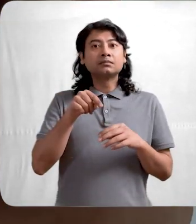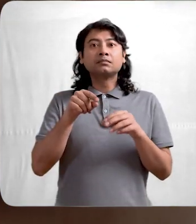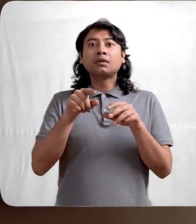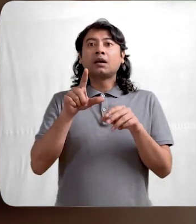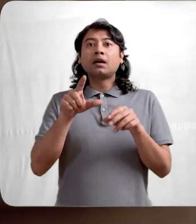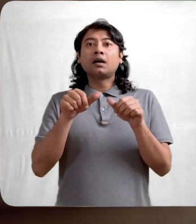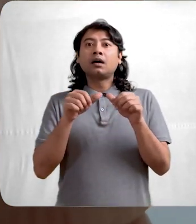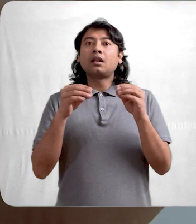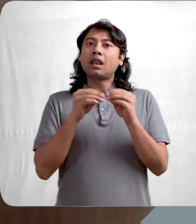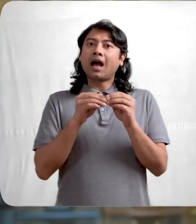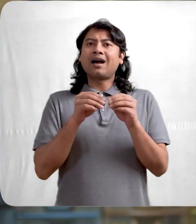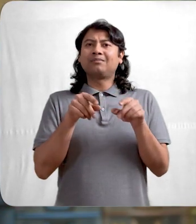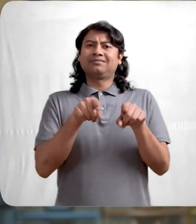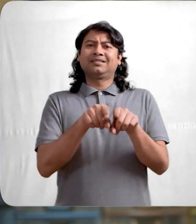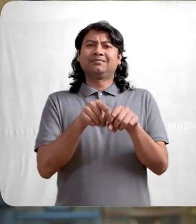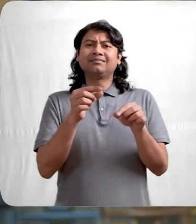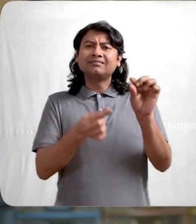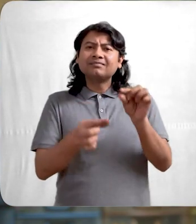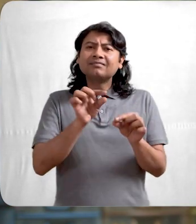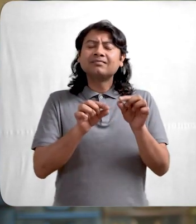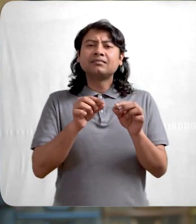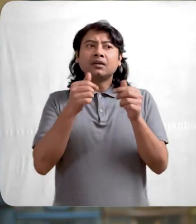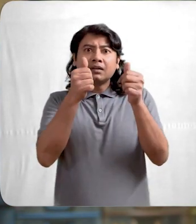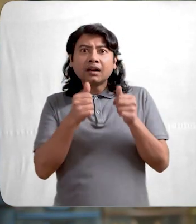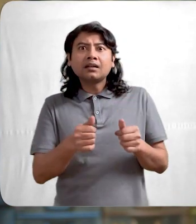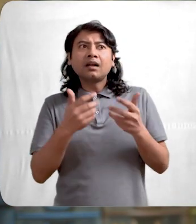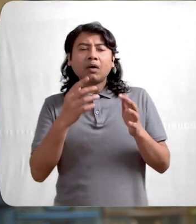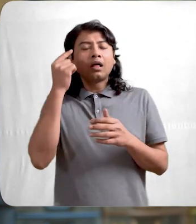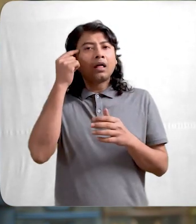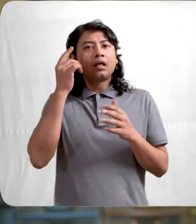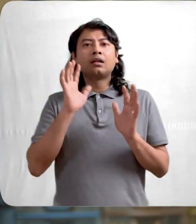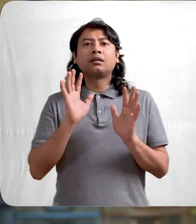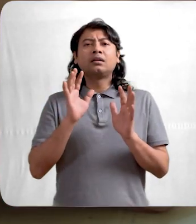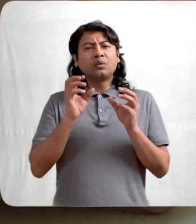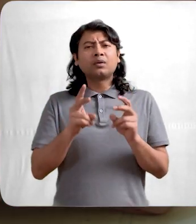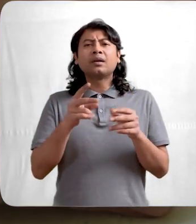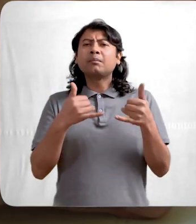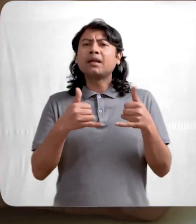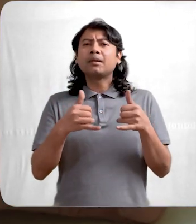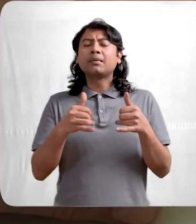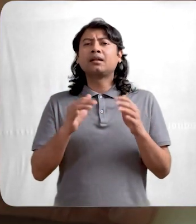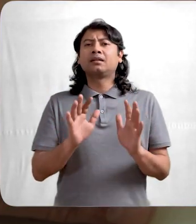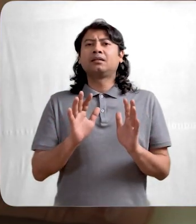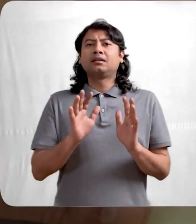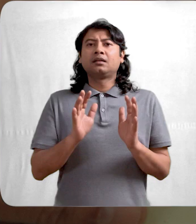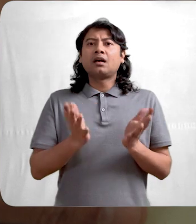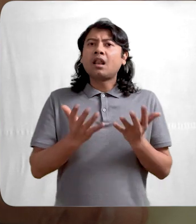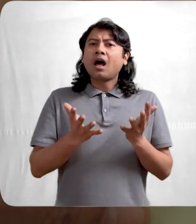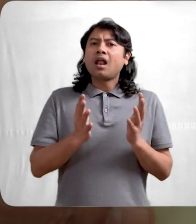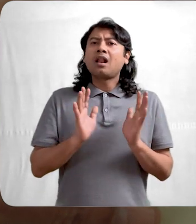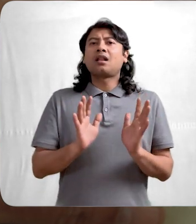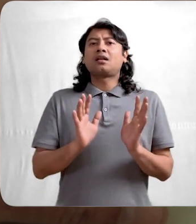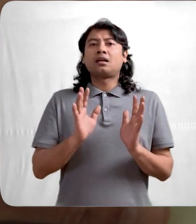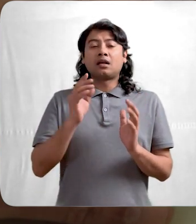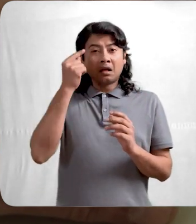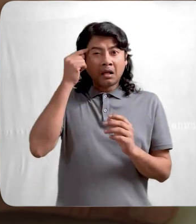lab, where you are not really thinking about the outcomes and all that. It's okay, just play around. That gives you a sense of lightness.